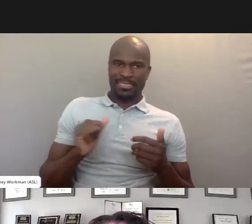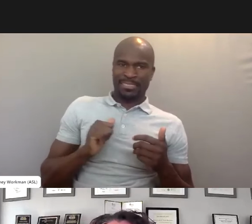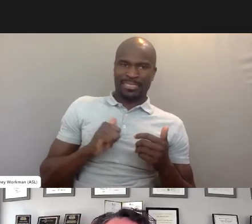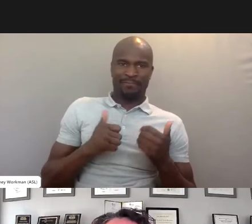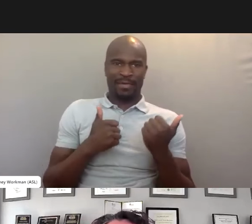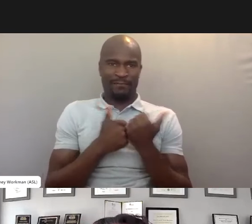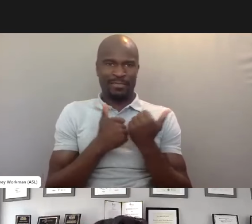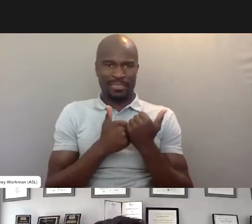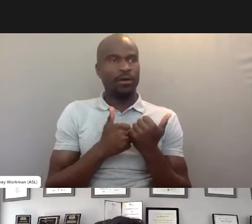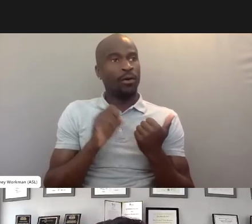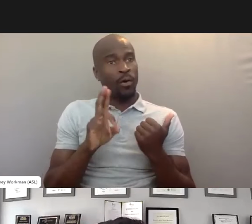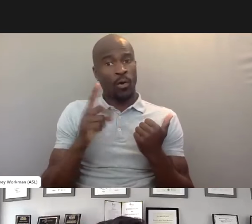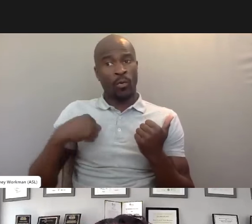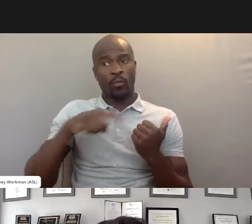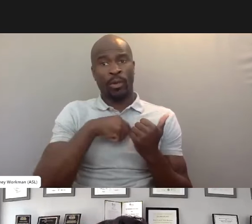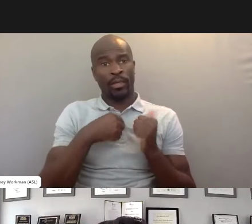manage this.